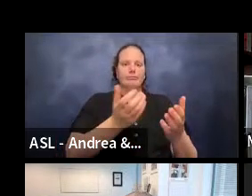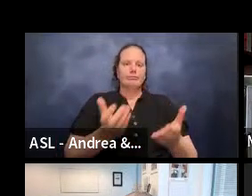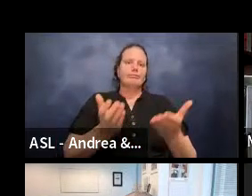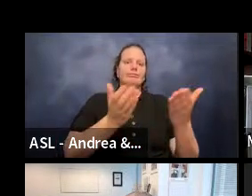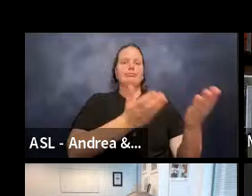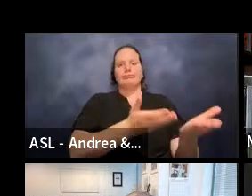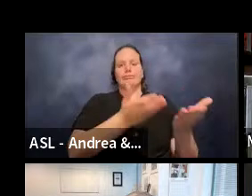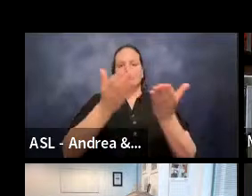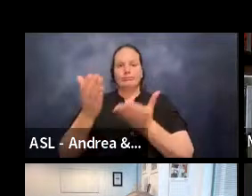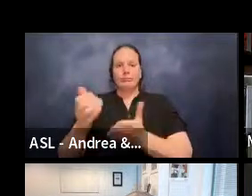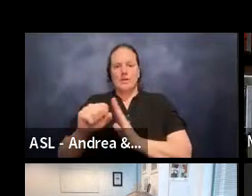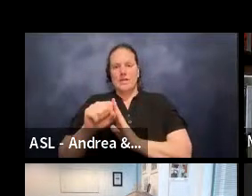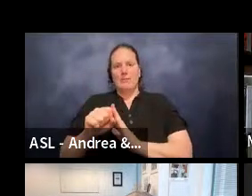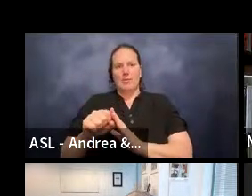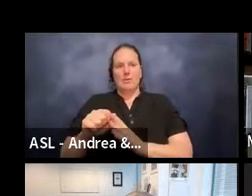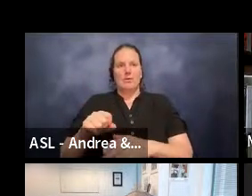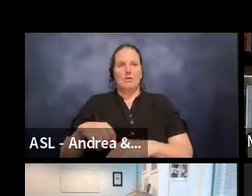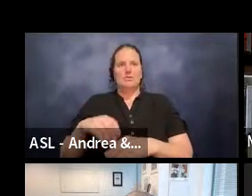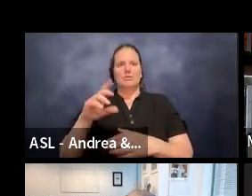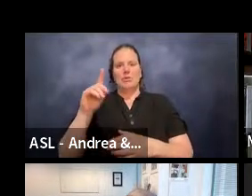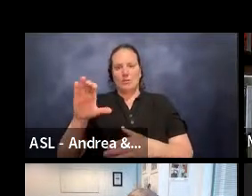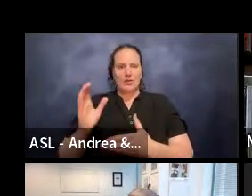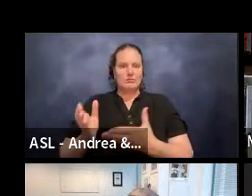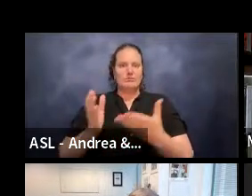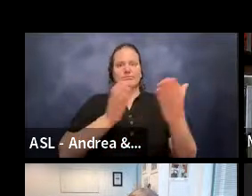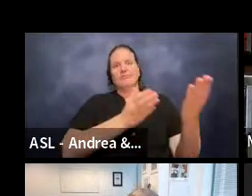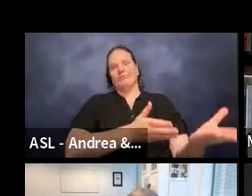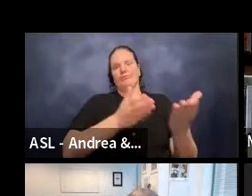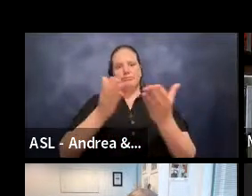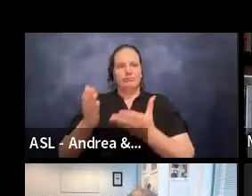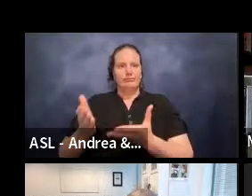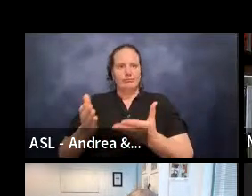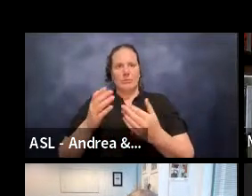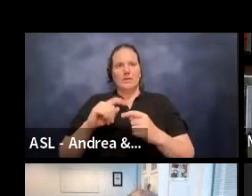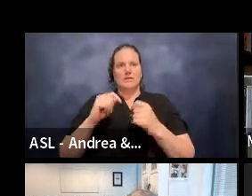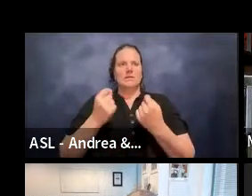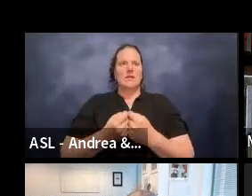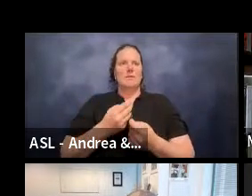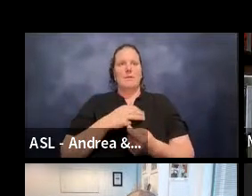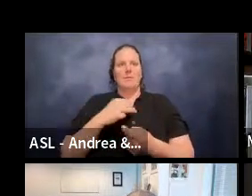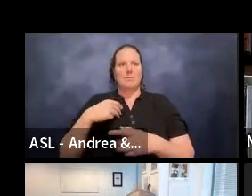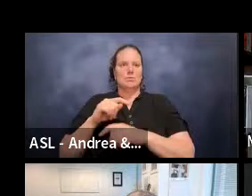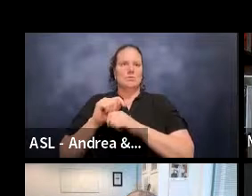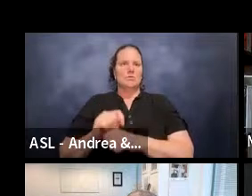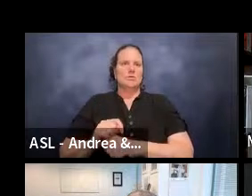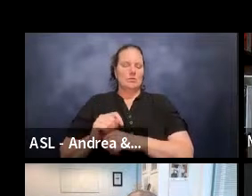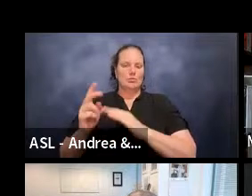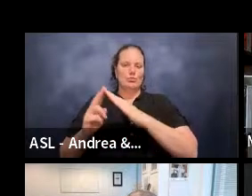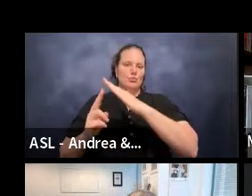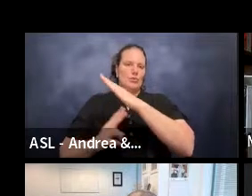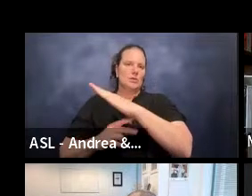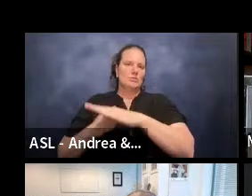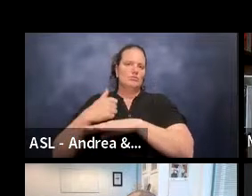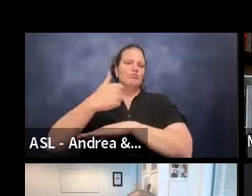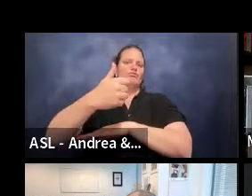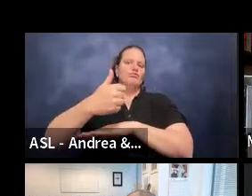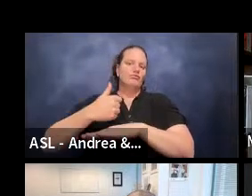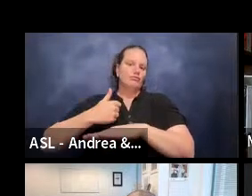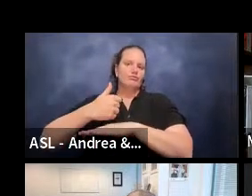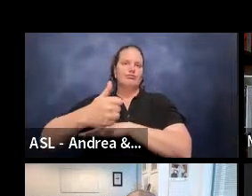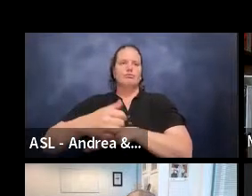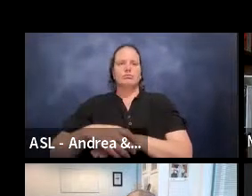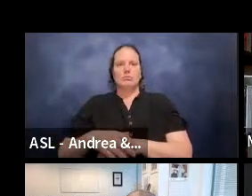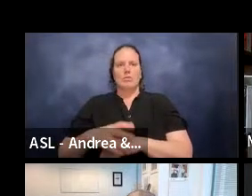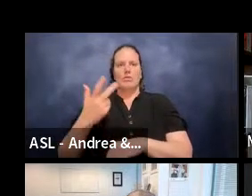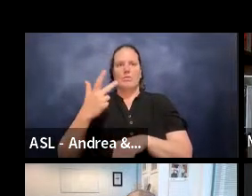of other types of documentation throughout the process. So my team members are traditionally crossing over the bridge at least